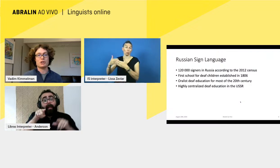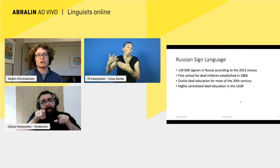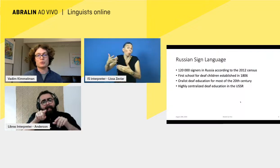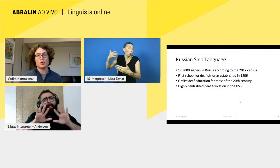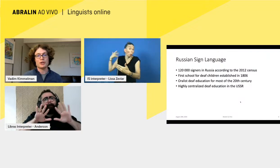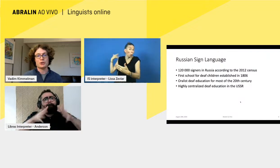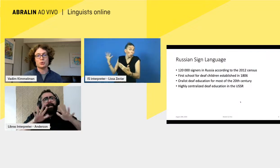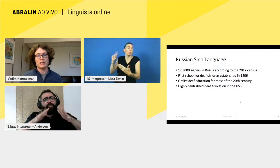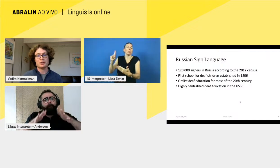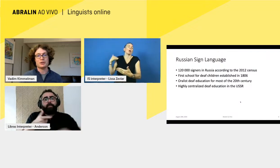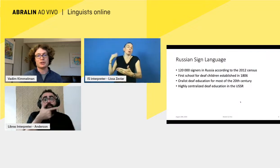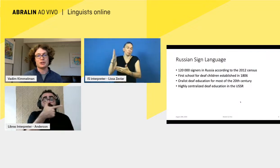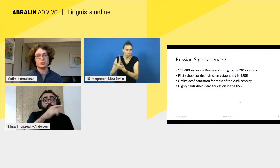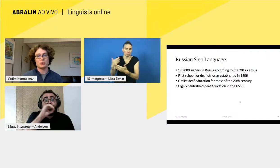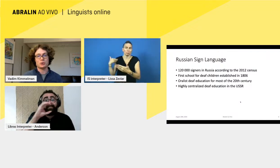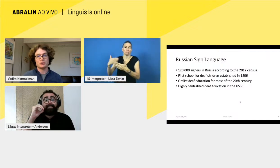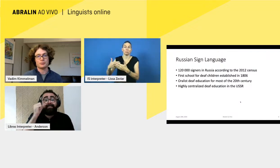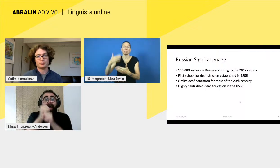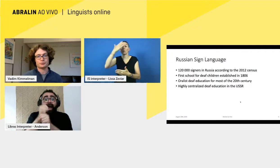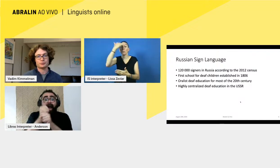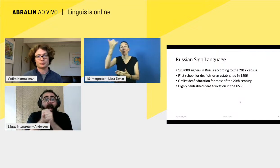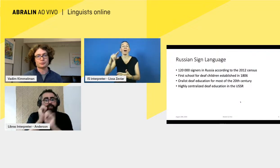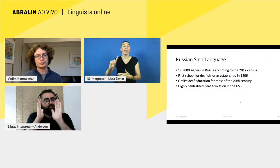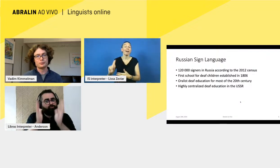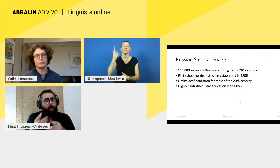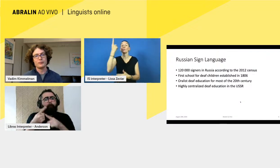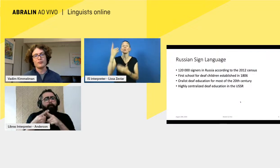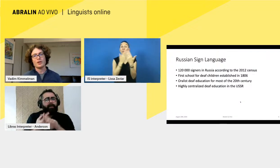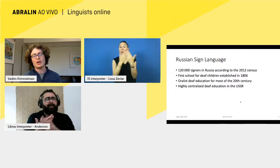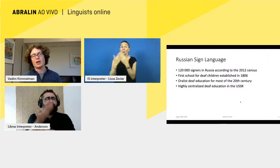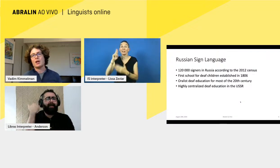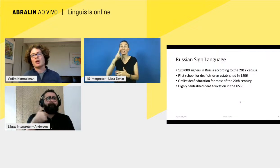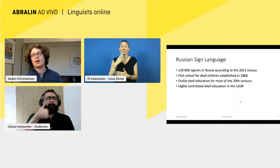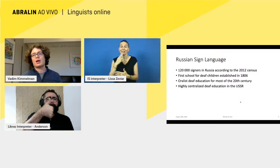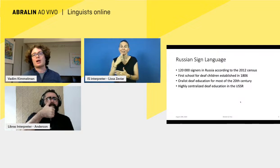was established more than 200 years old.